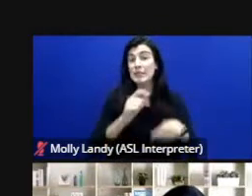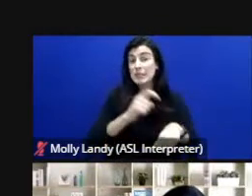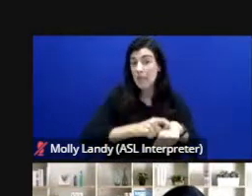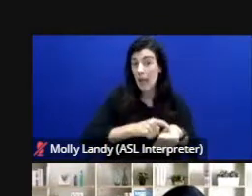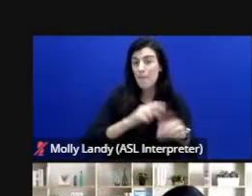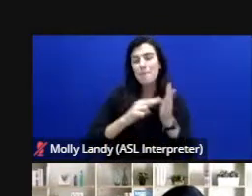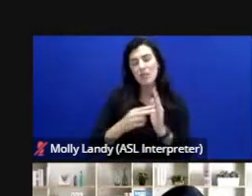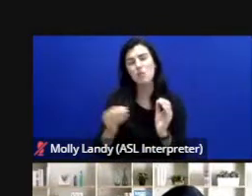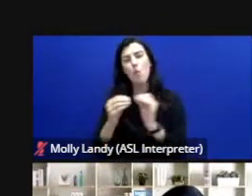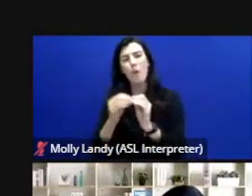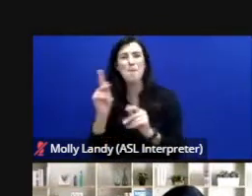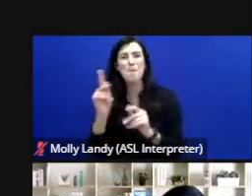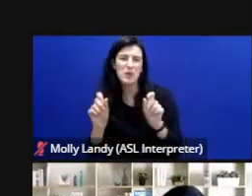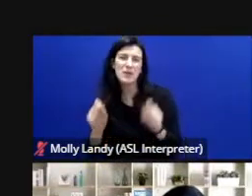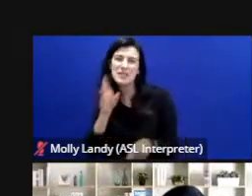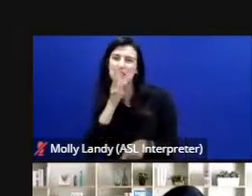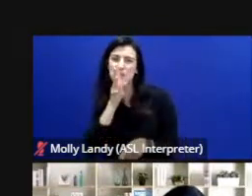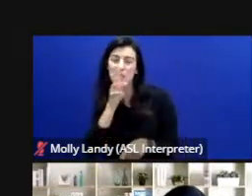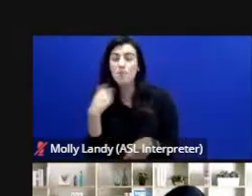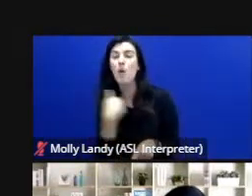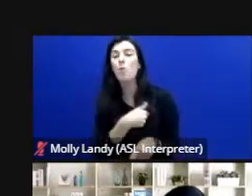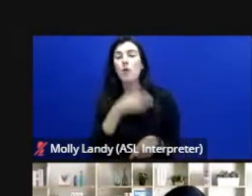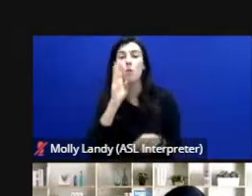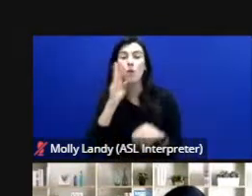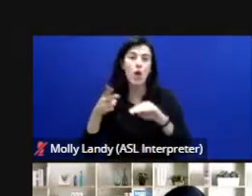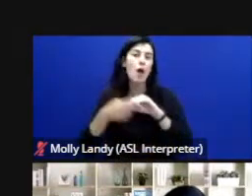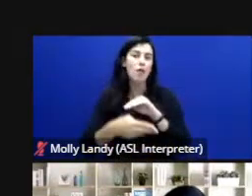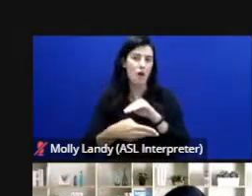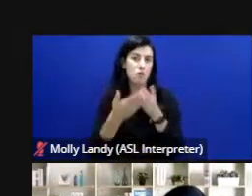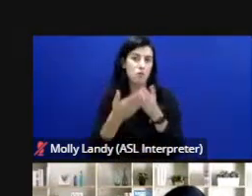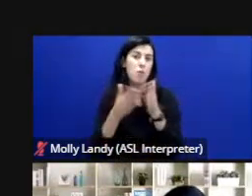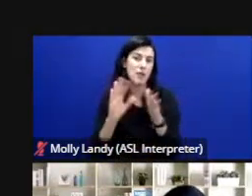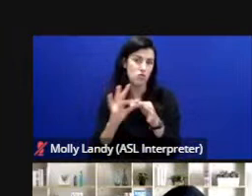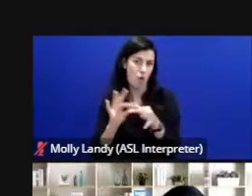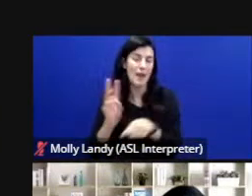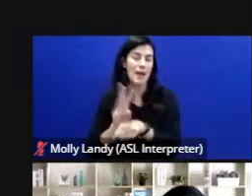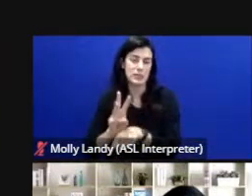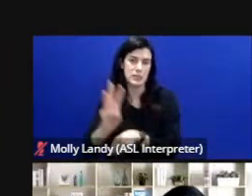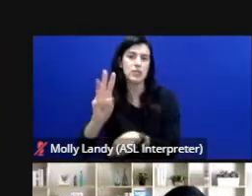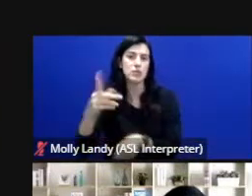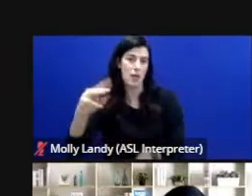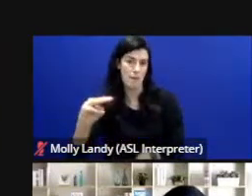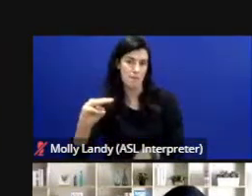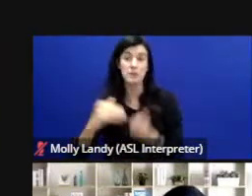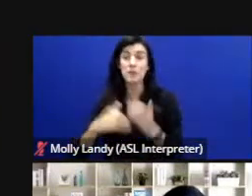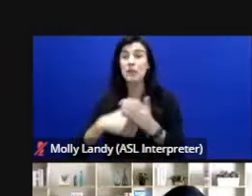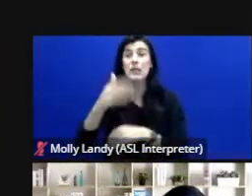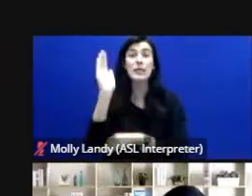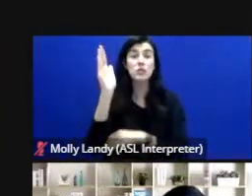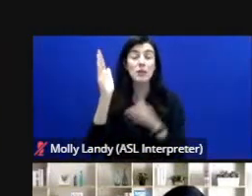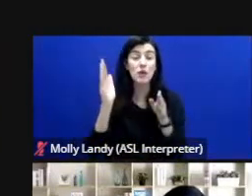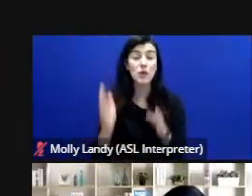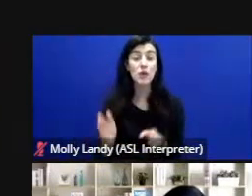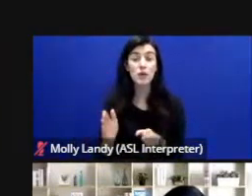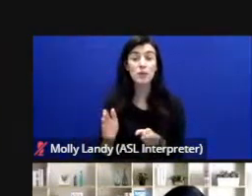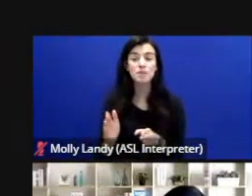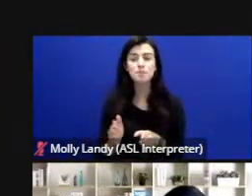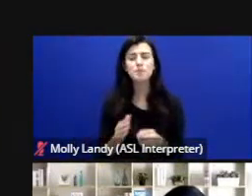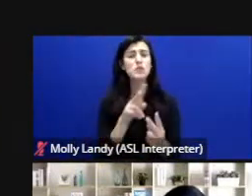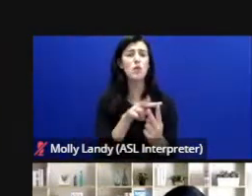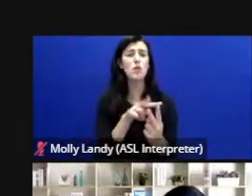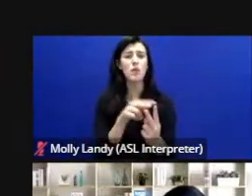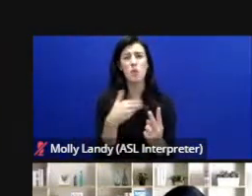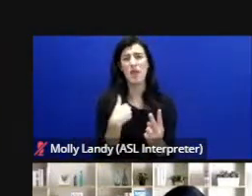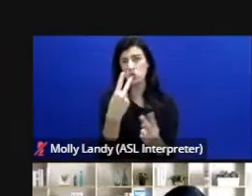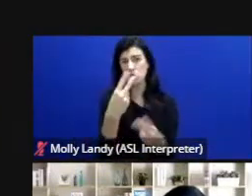can speak. But we are cutting off public comment at 6 p.m. Next speaker, Jennifer. So it's either, there are two